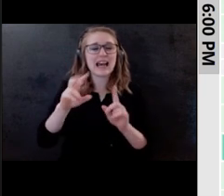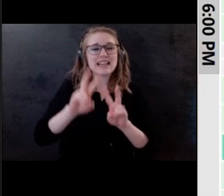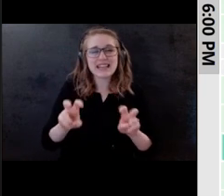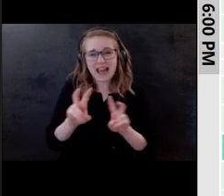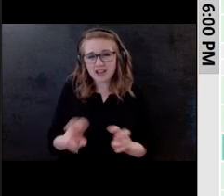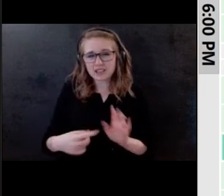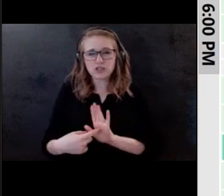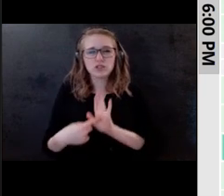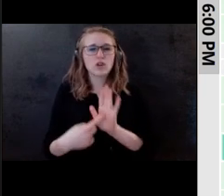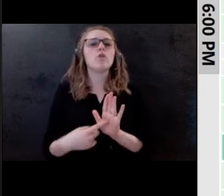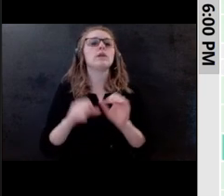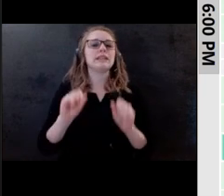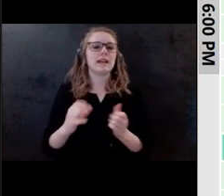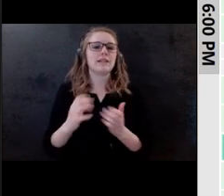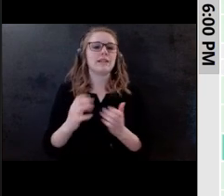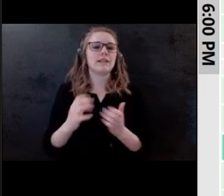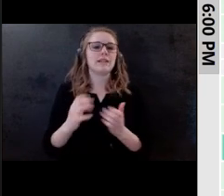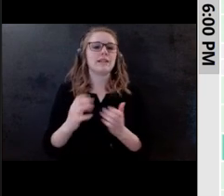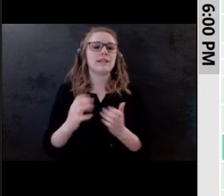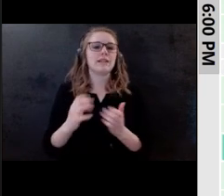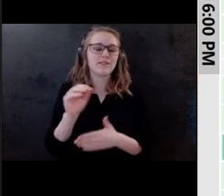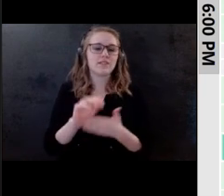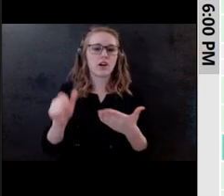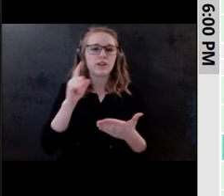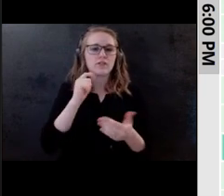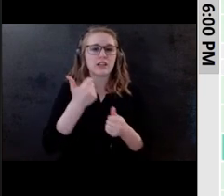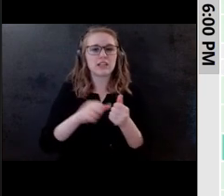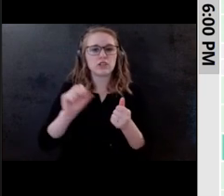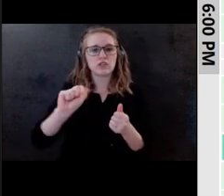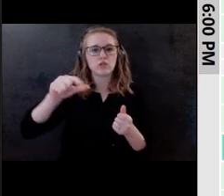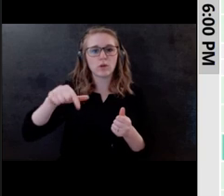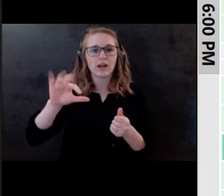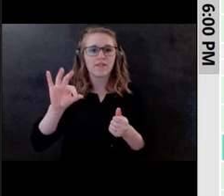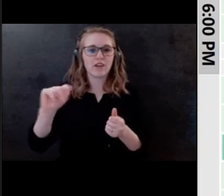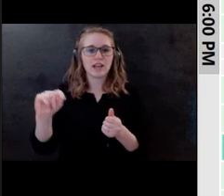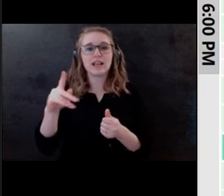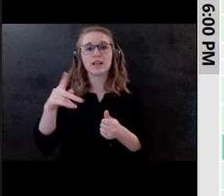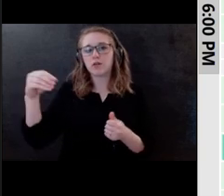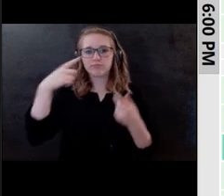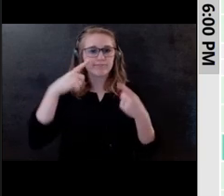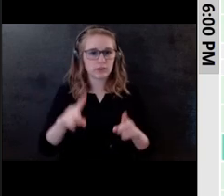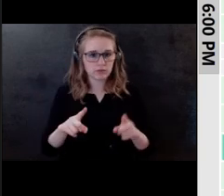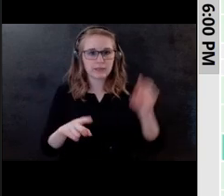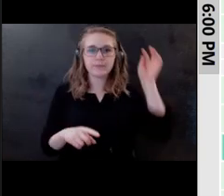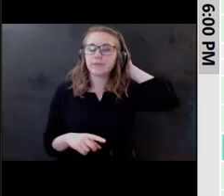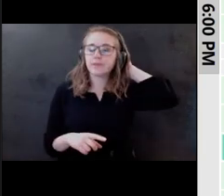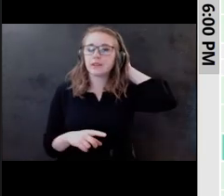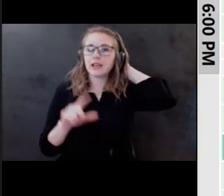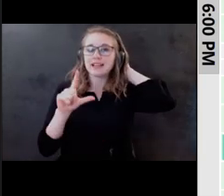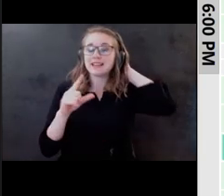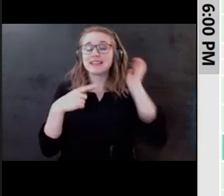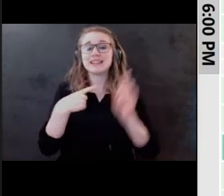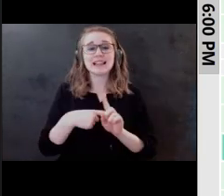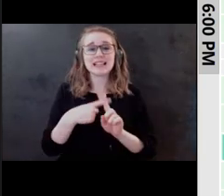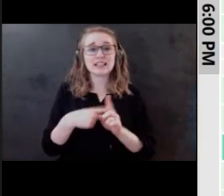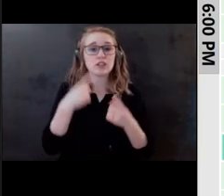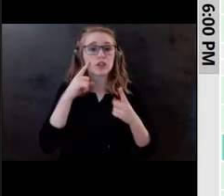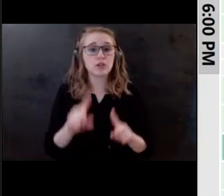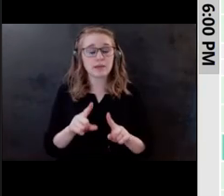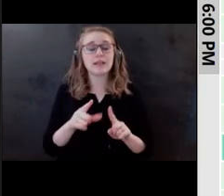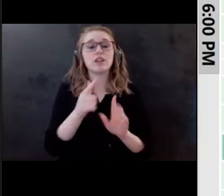can get $25 per square foot. And the post office is in agreement with that. The lease agreement has been reviewed by our